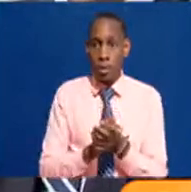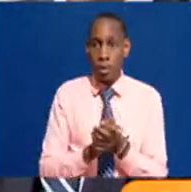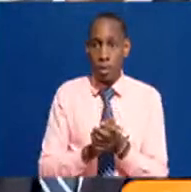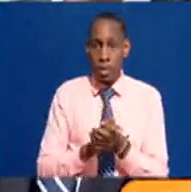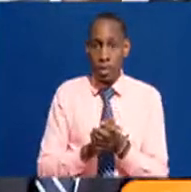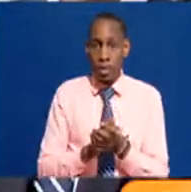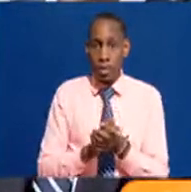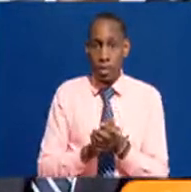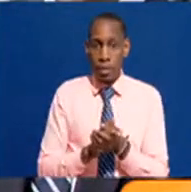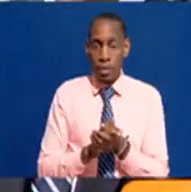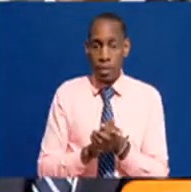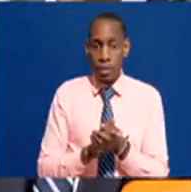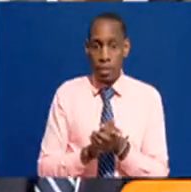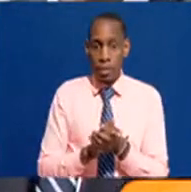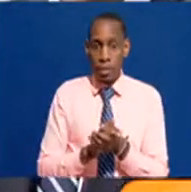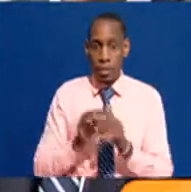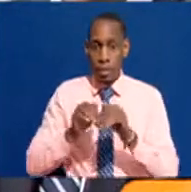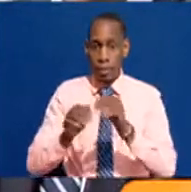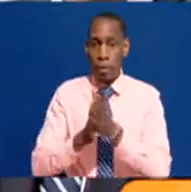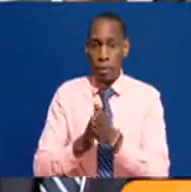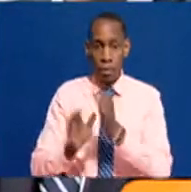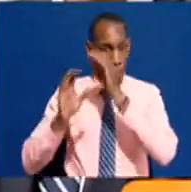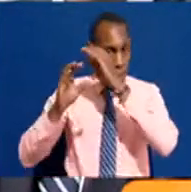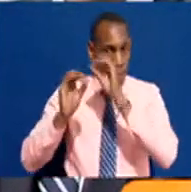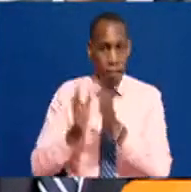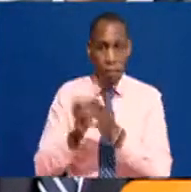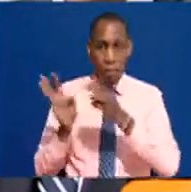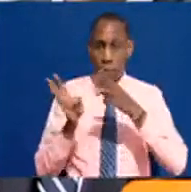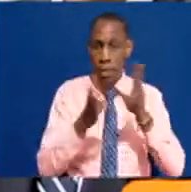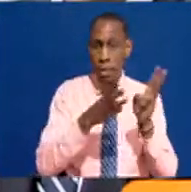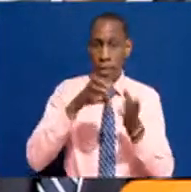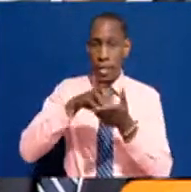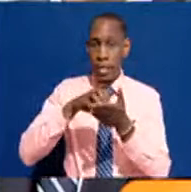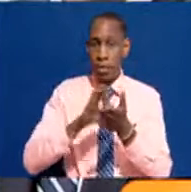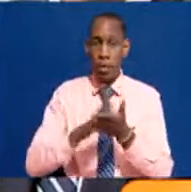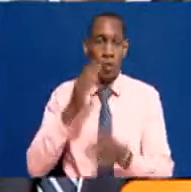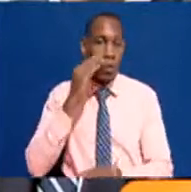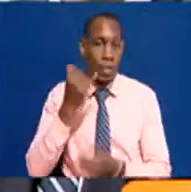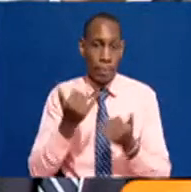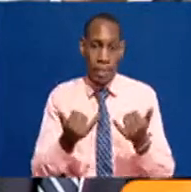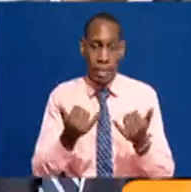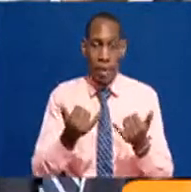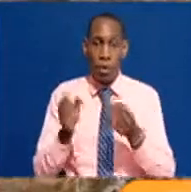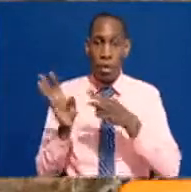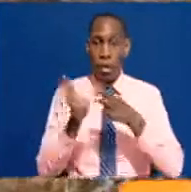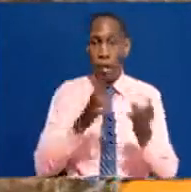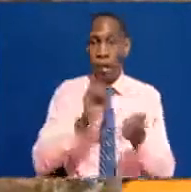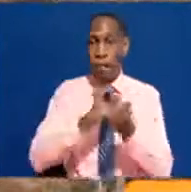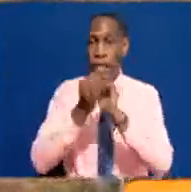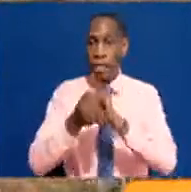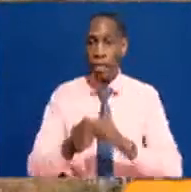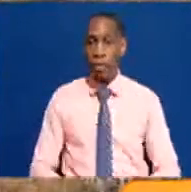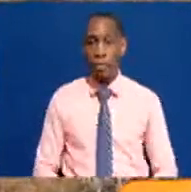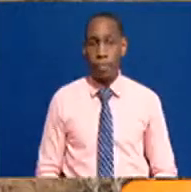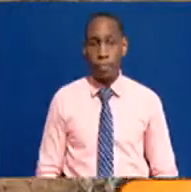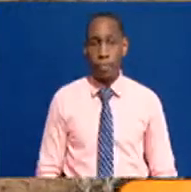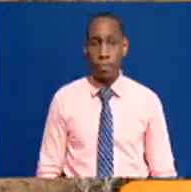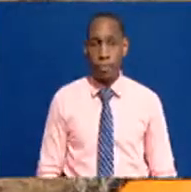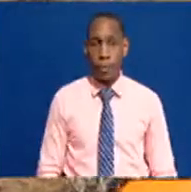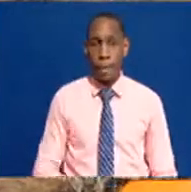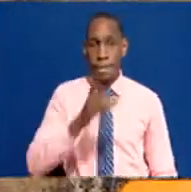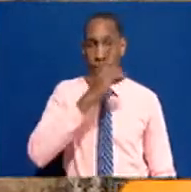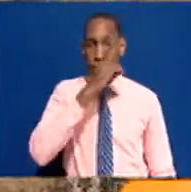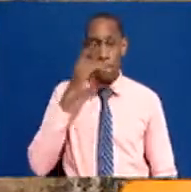the highly unpredictable weather and climate trends that we are witnessing because of climate change. As the dry